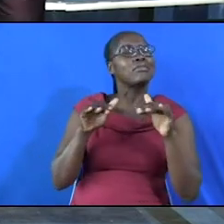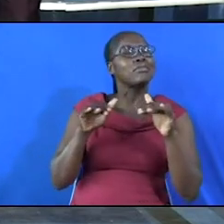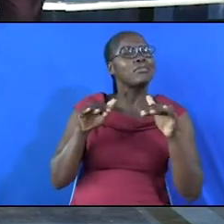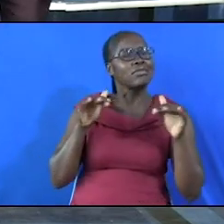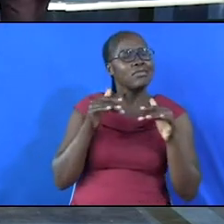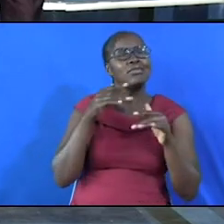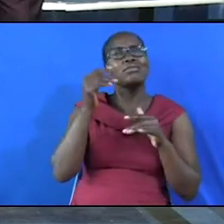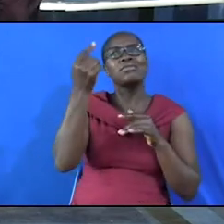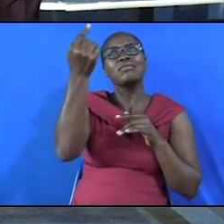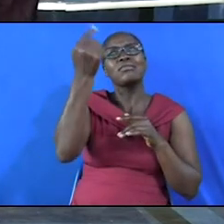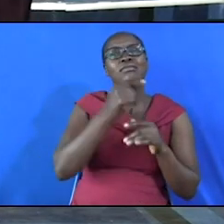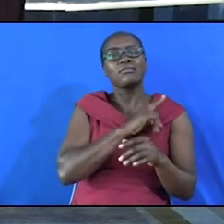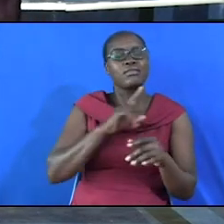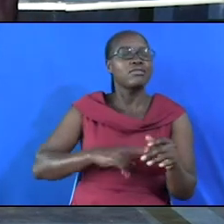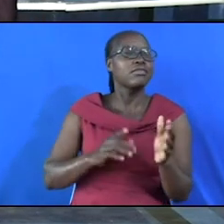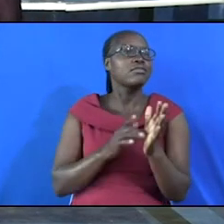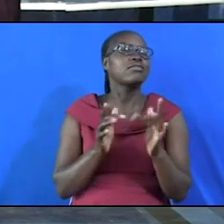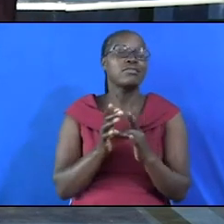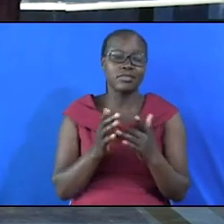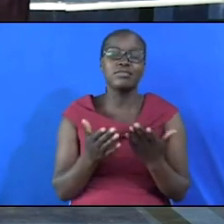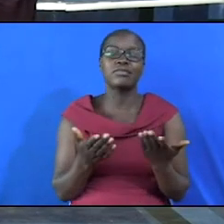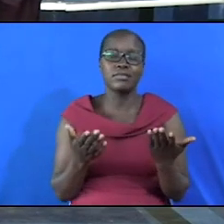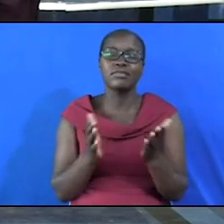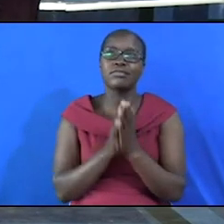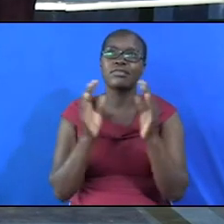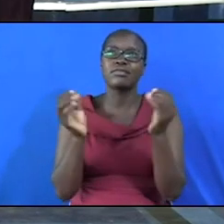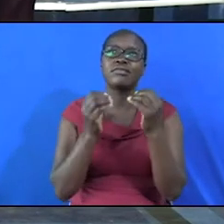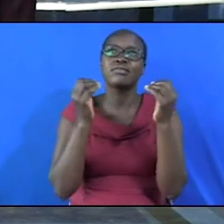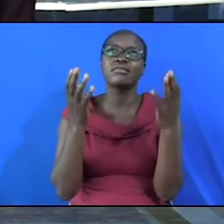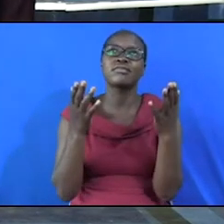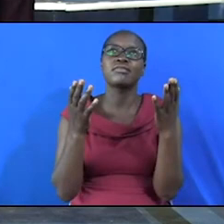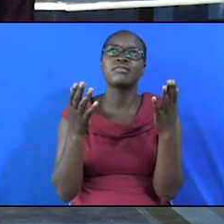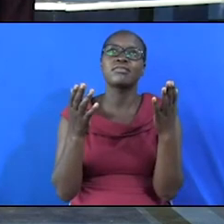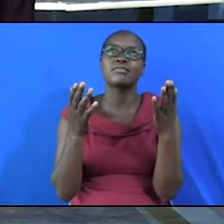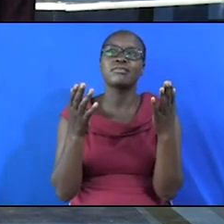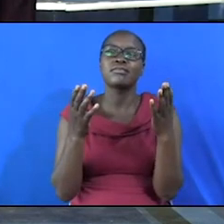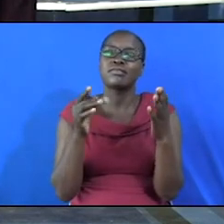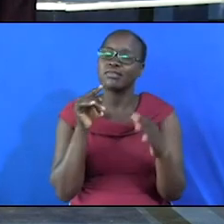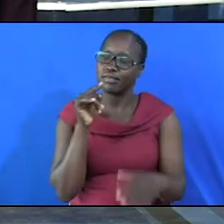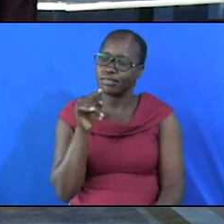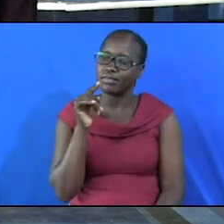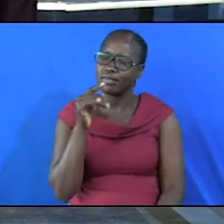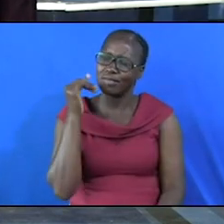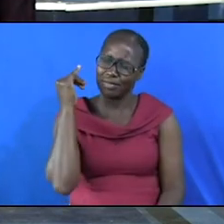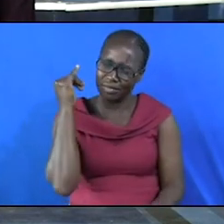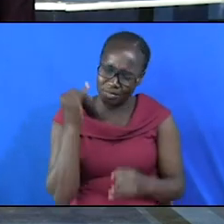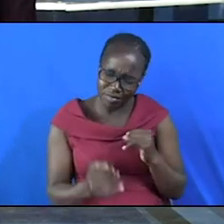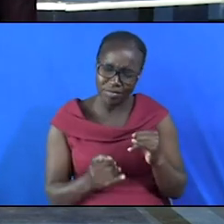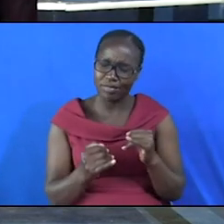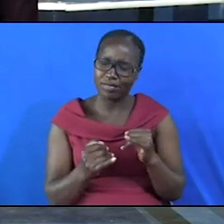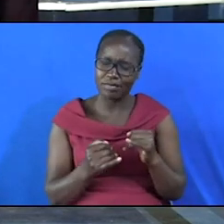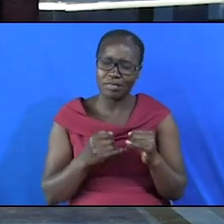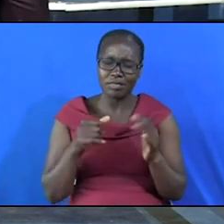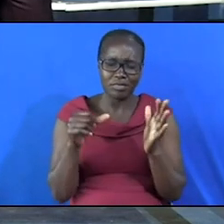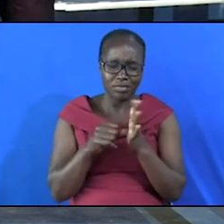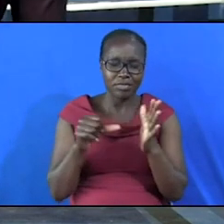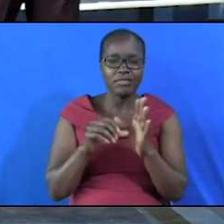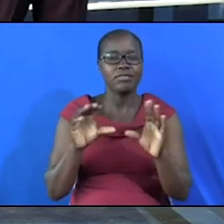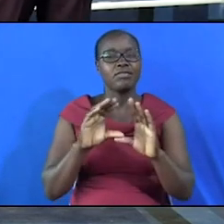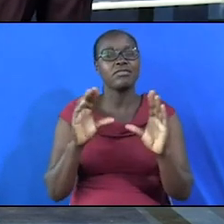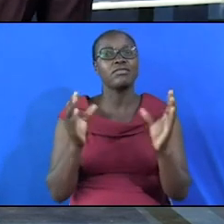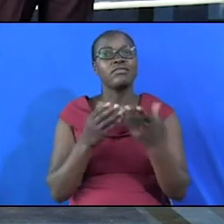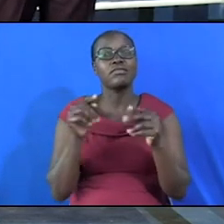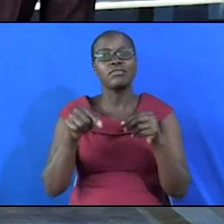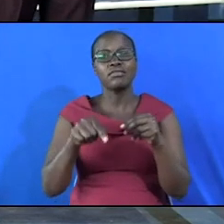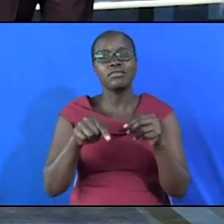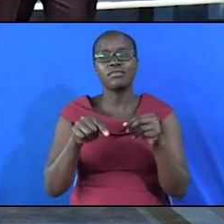him. Come, Lord Jesus. Hallelujah. So that will mark the end of tribulations of this world. That